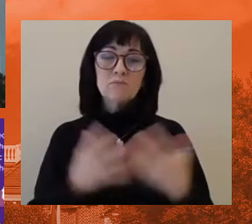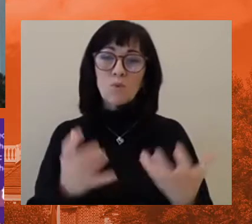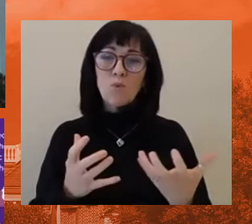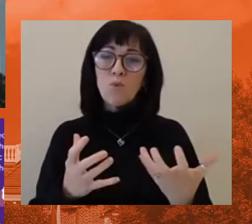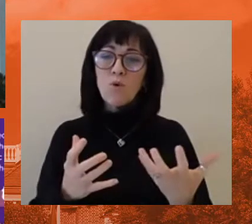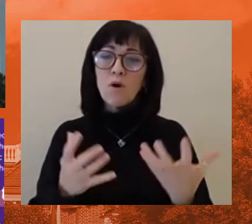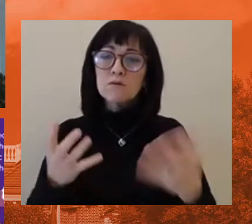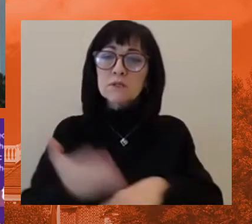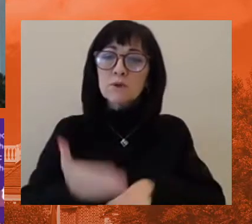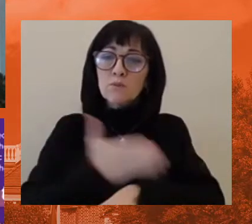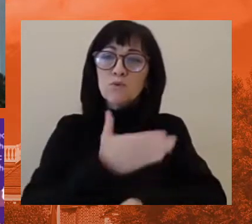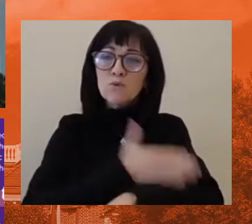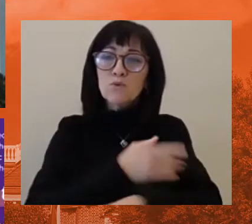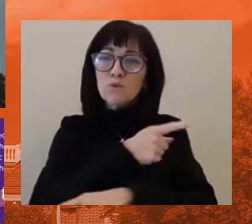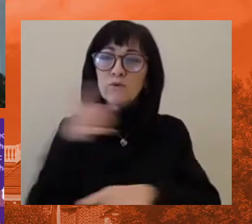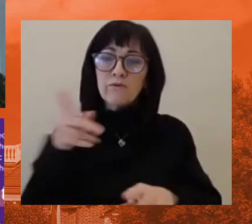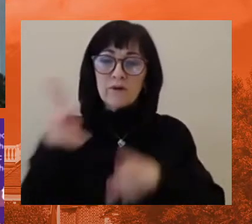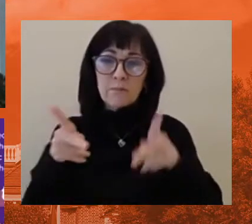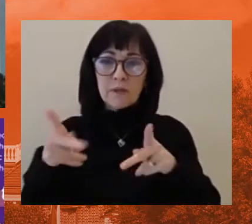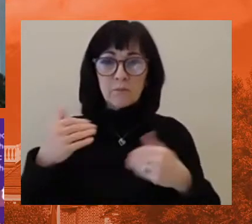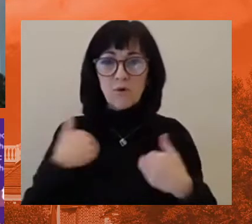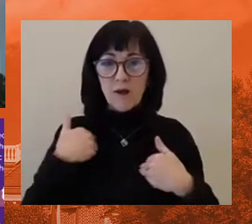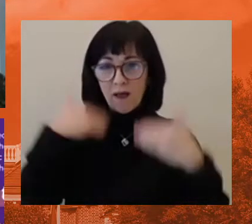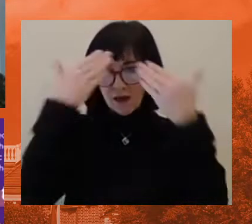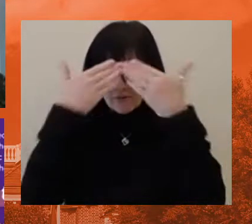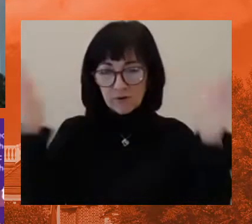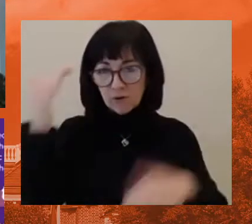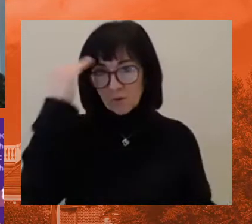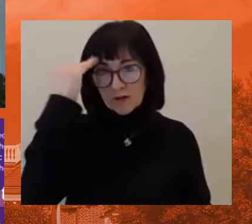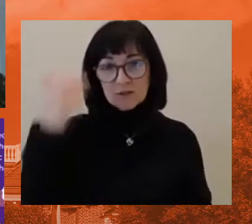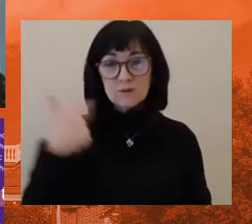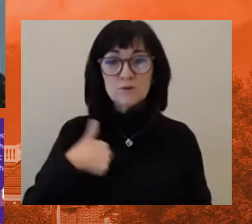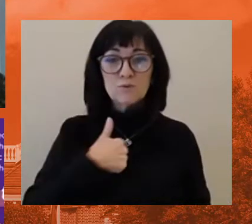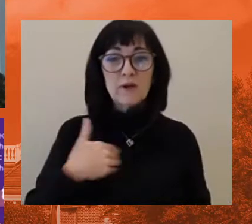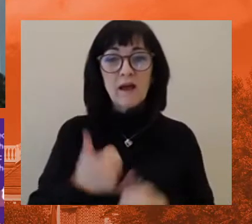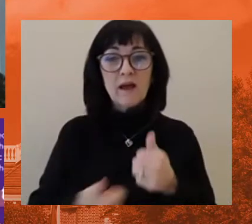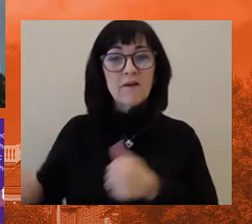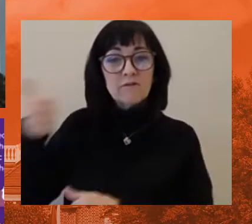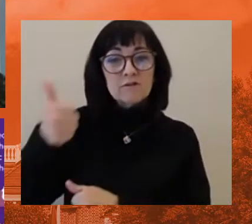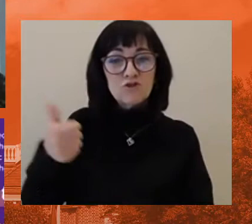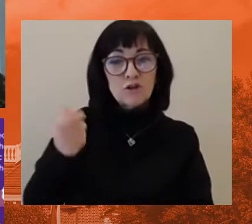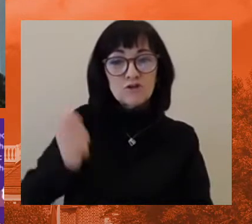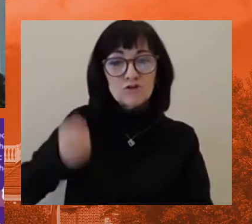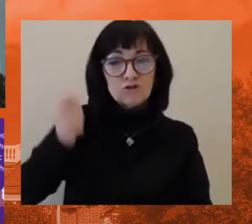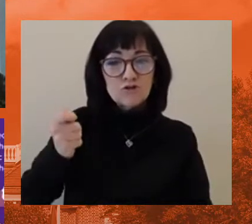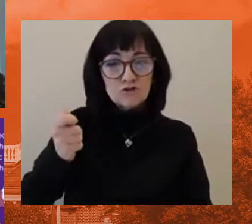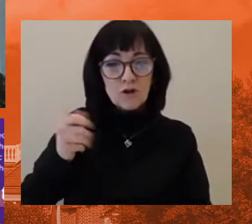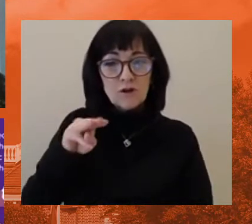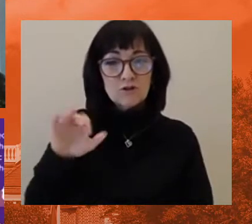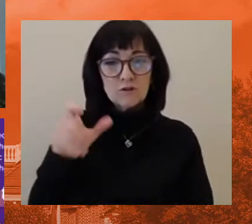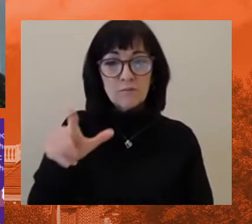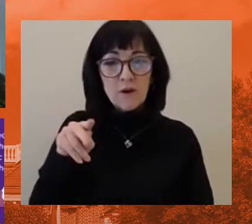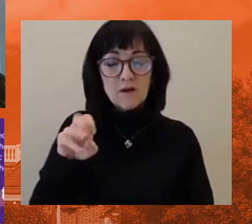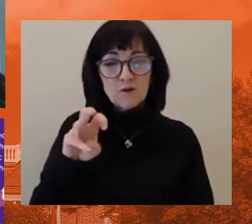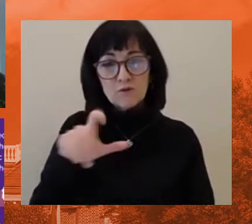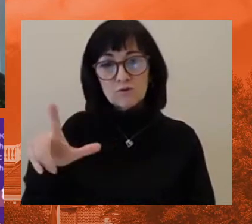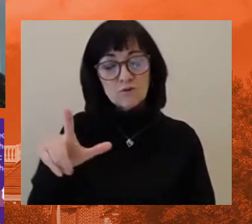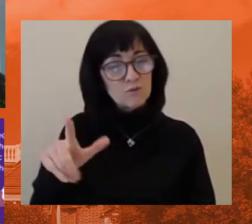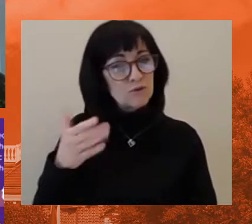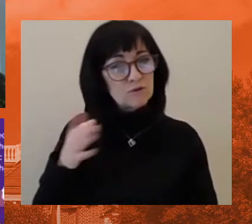have Chief Judge Michael Newell from Family Court. Judge Newell, thanks for the work that you and your judges do. Probably the